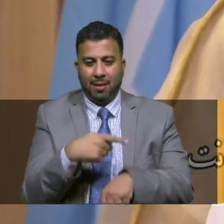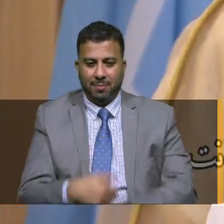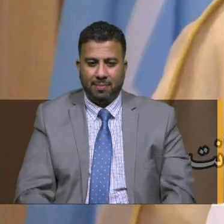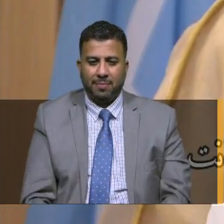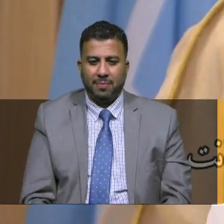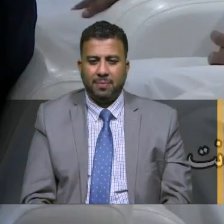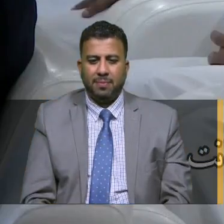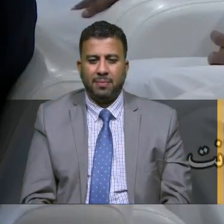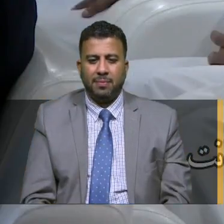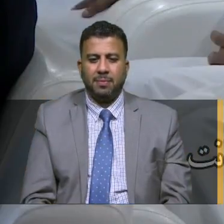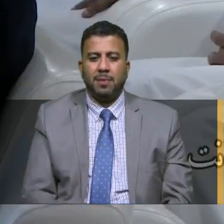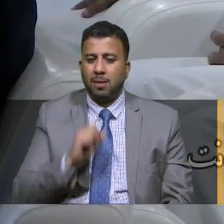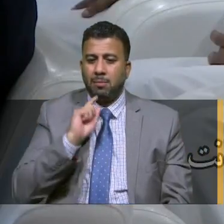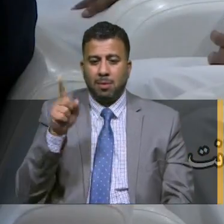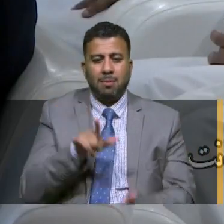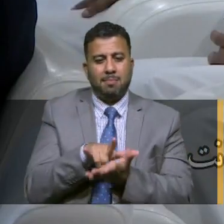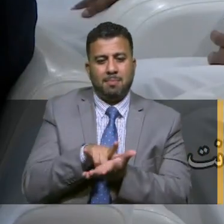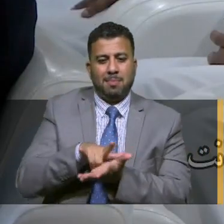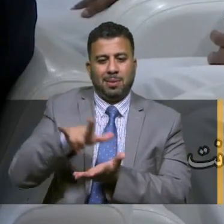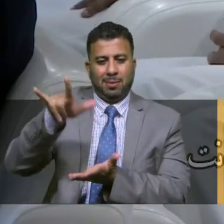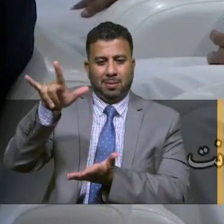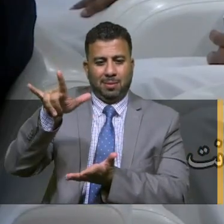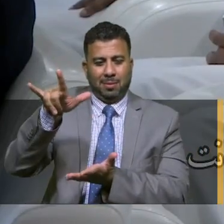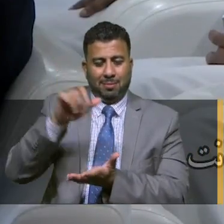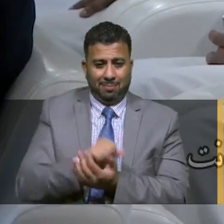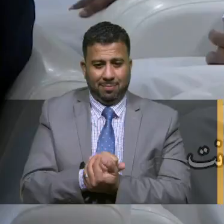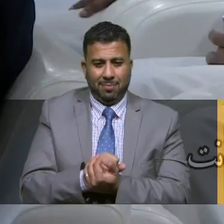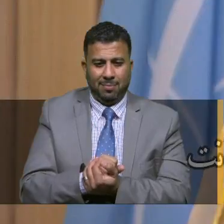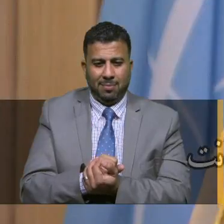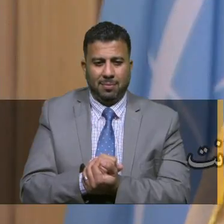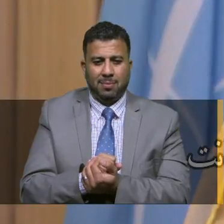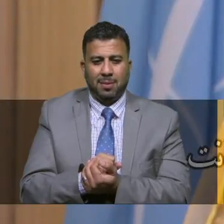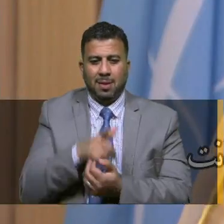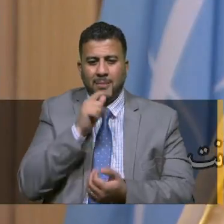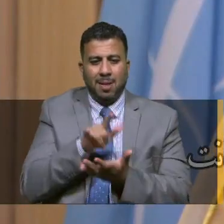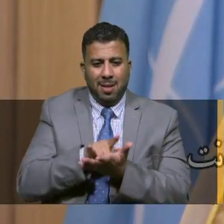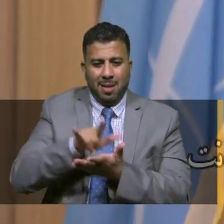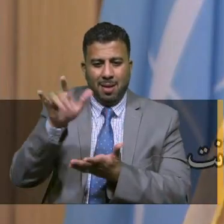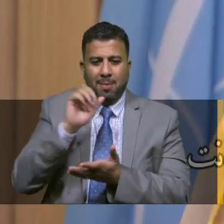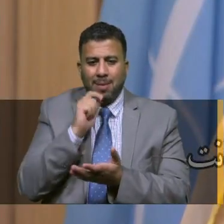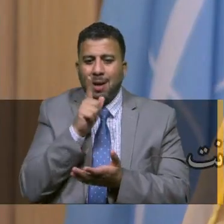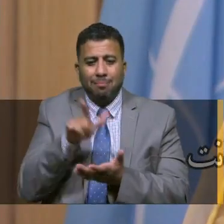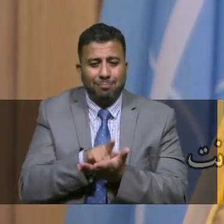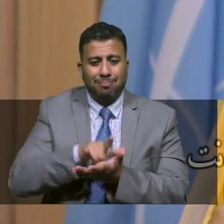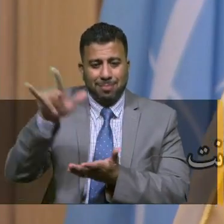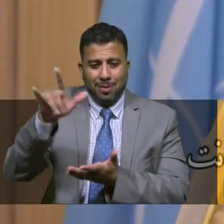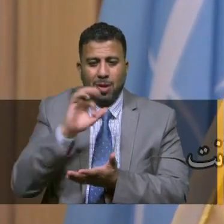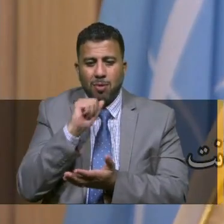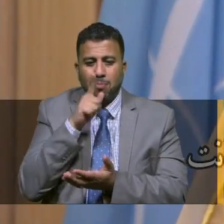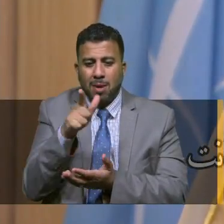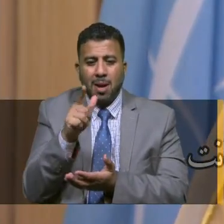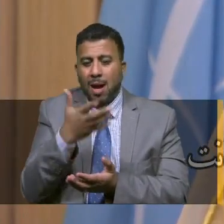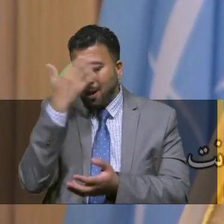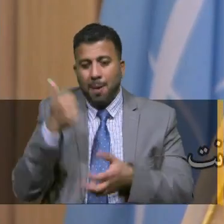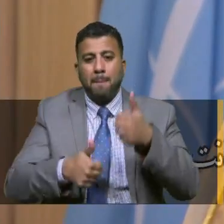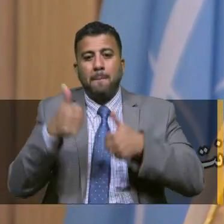And then straight to the airport. I was trying to take any place just to cross back, because the next